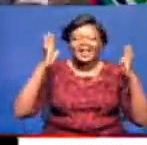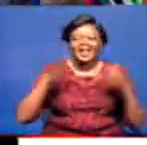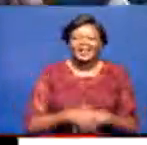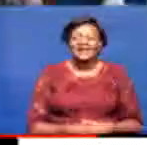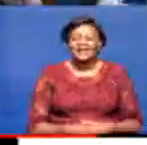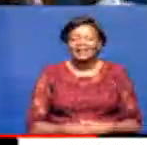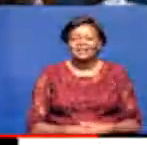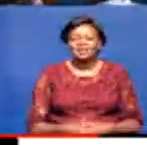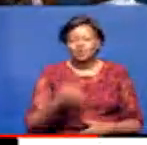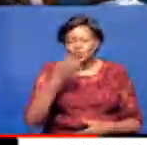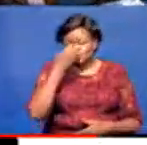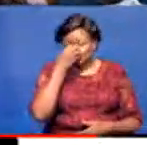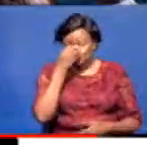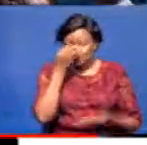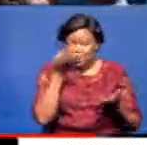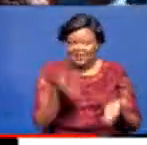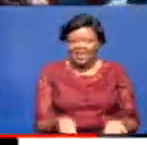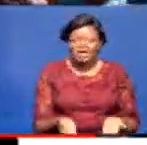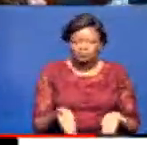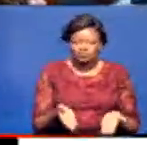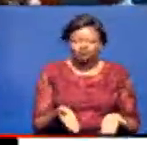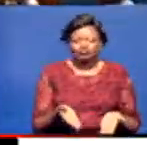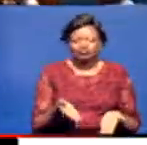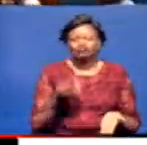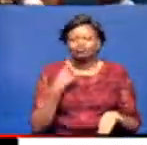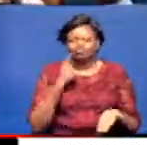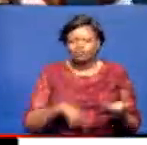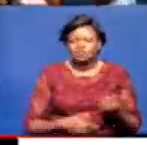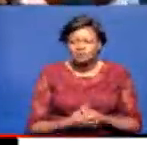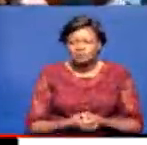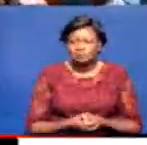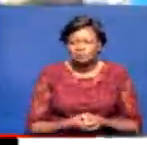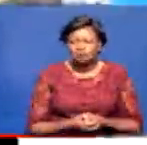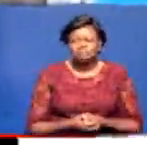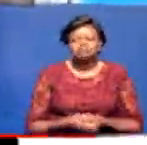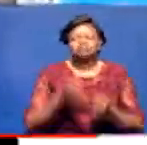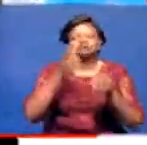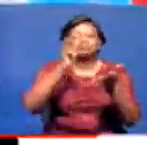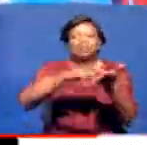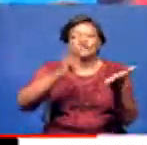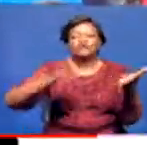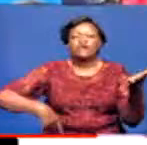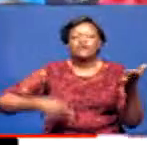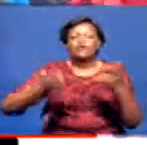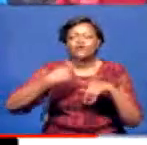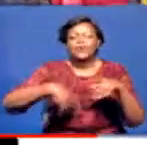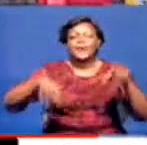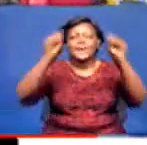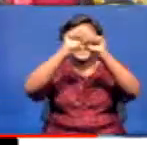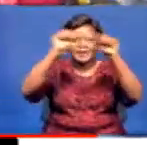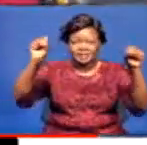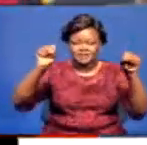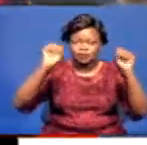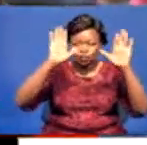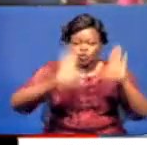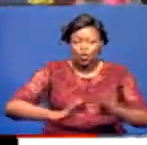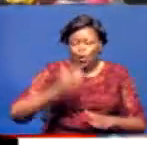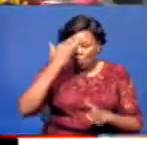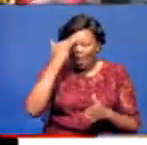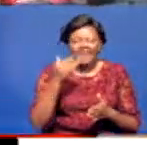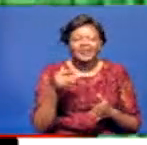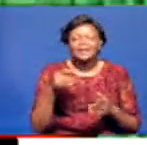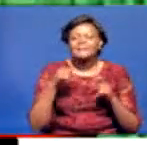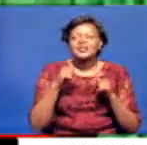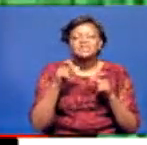Ruto has in the meantime pulled out of a planned presidential debate, citing what he termed as media bias in the coverage of